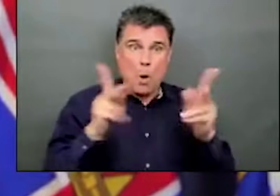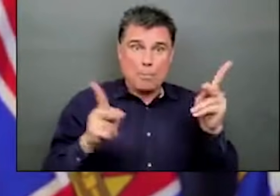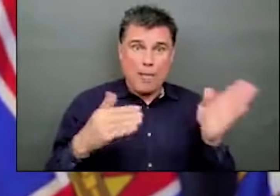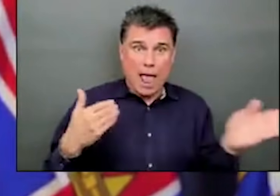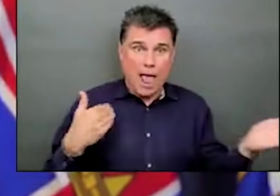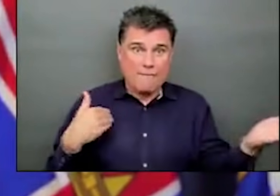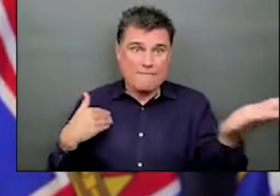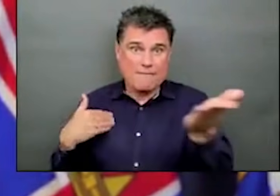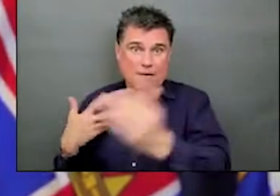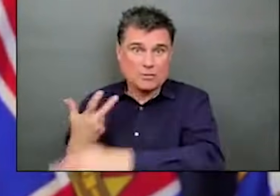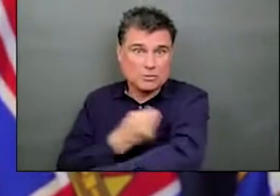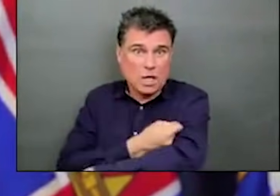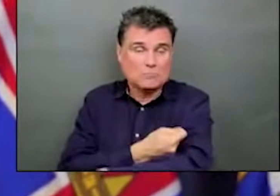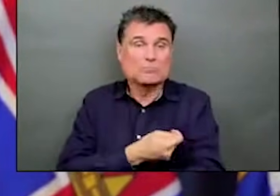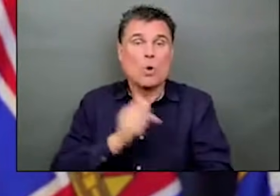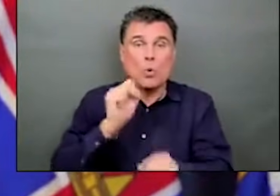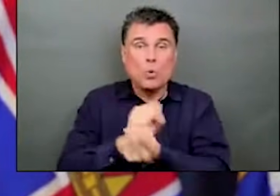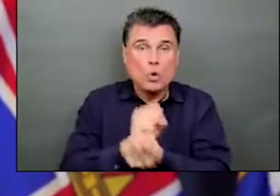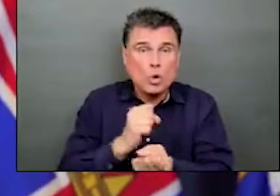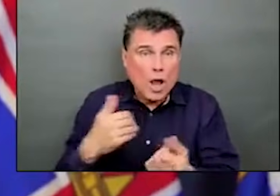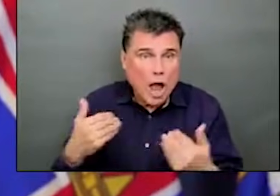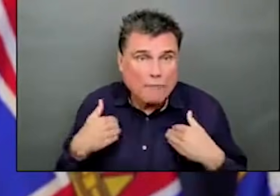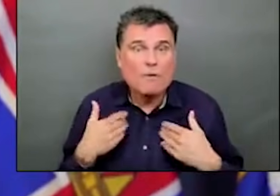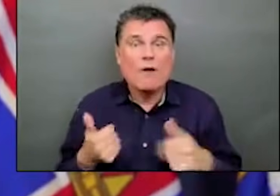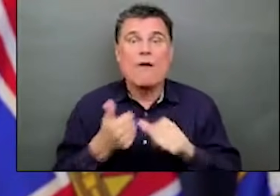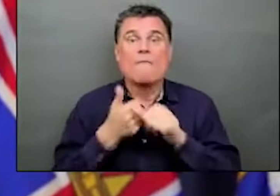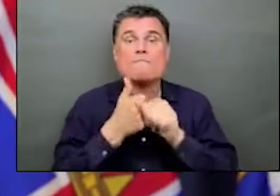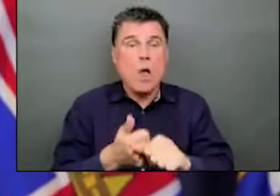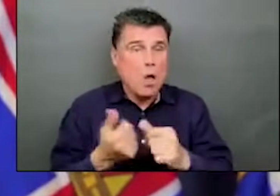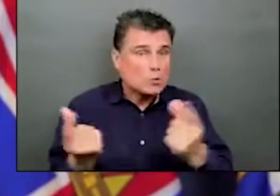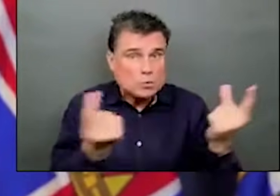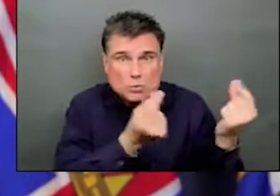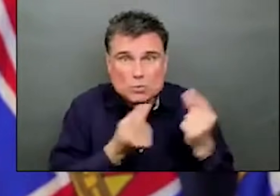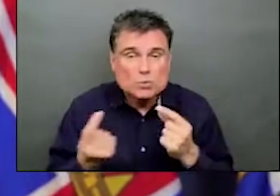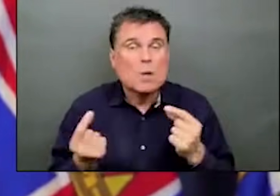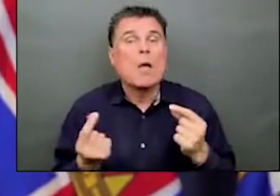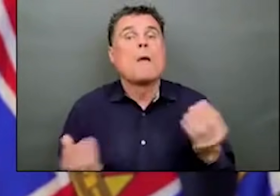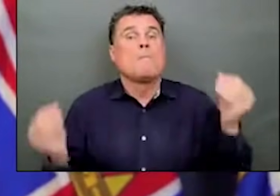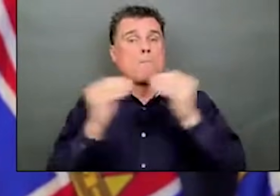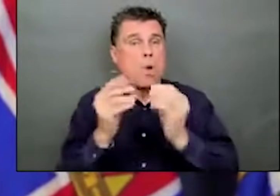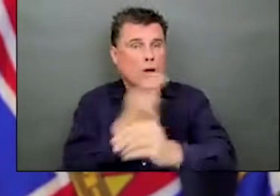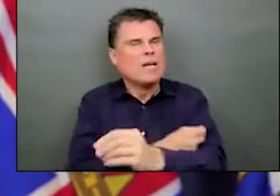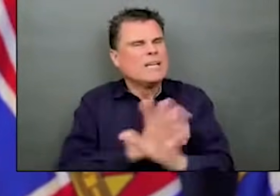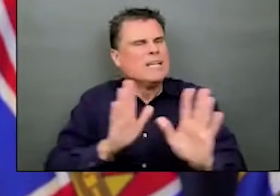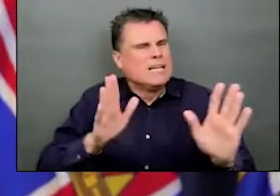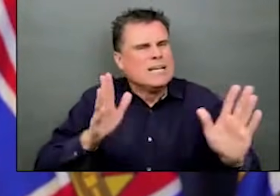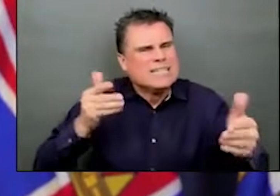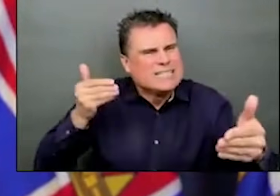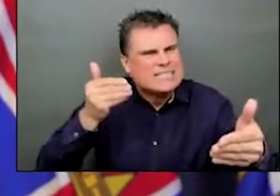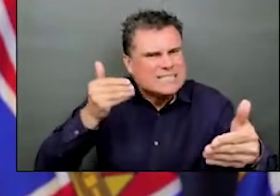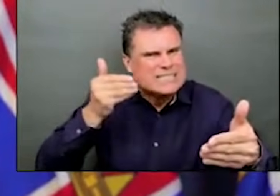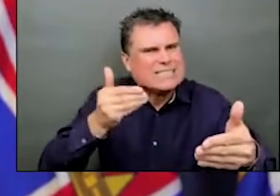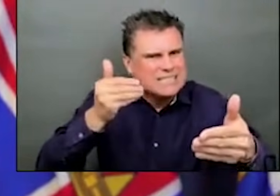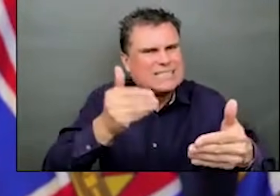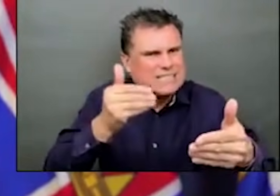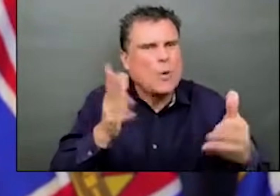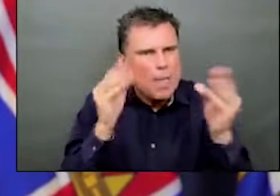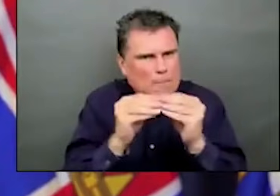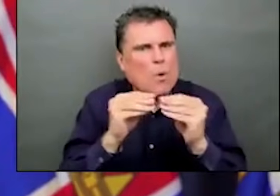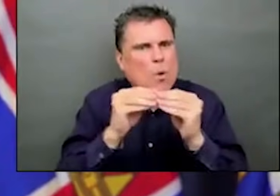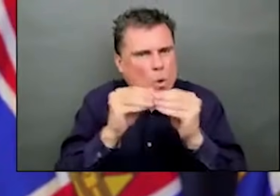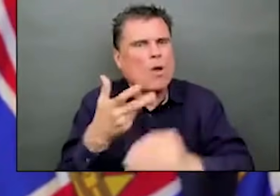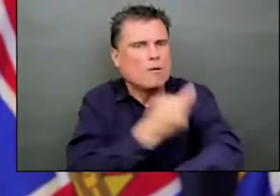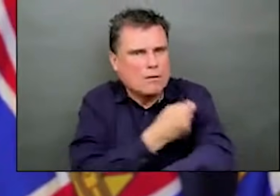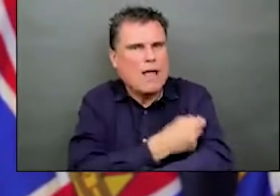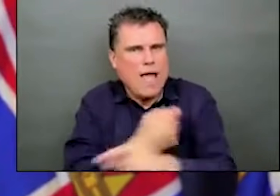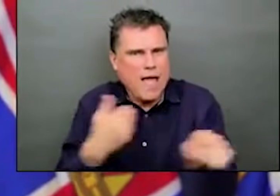main age-based stream, that gets us that much closer. So these things work together to help get us all there. So